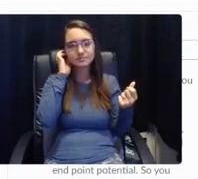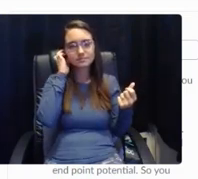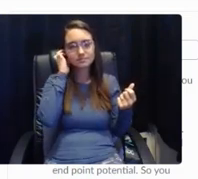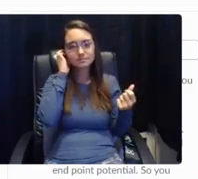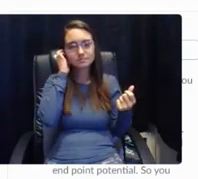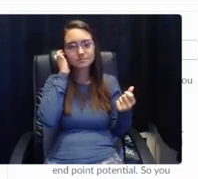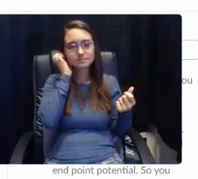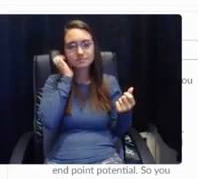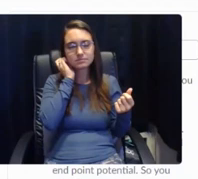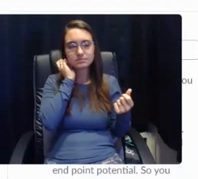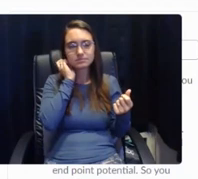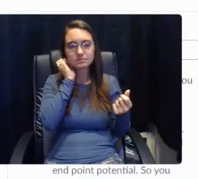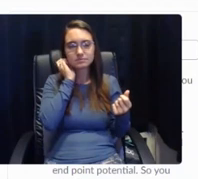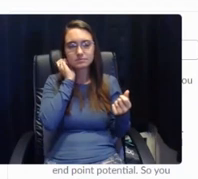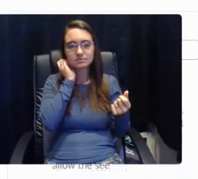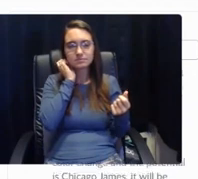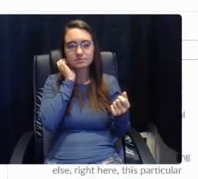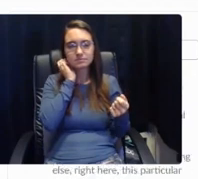uh, uh,